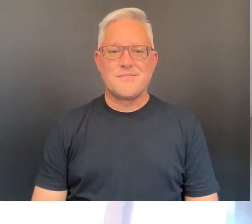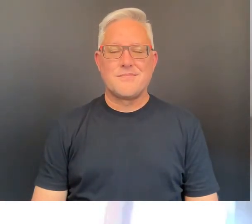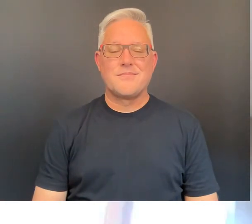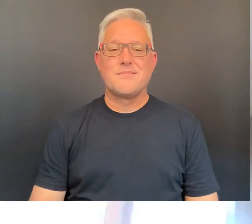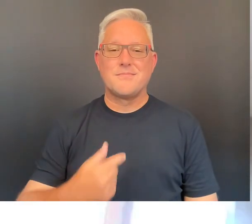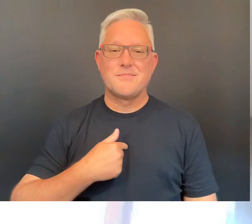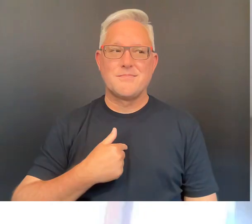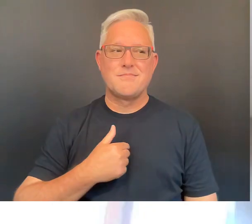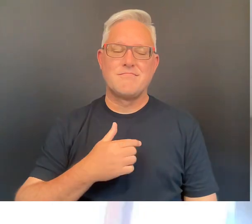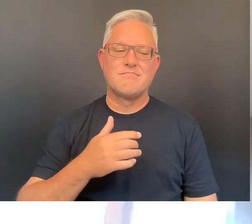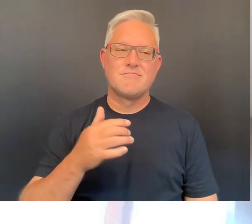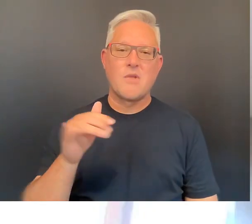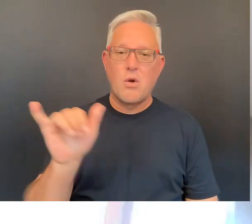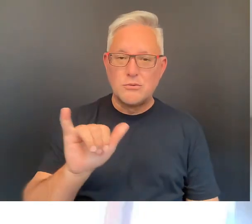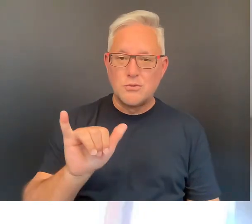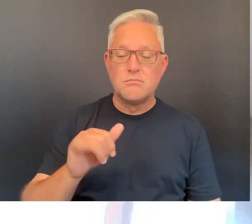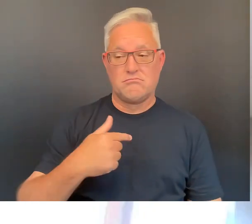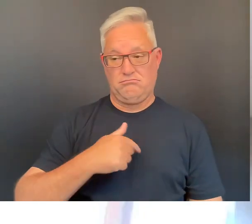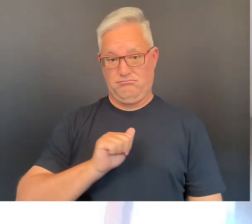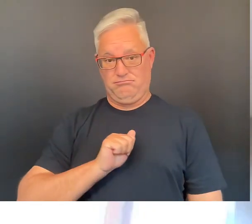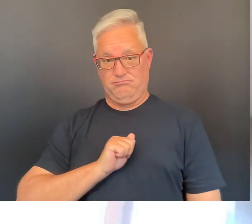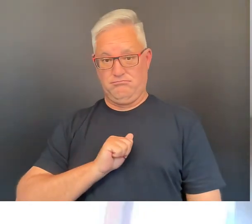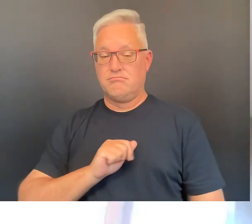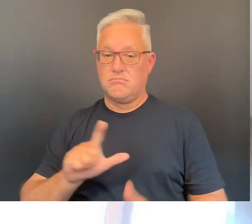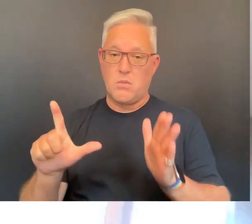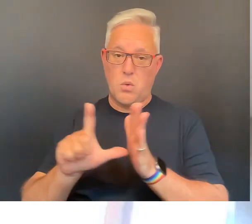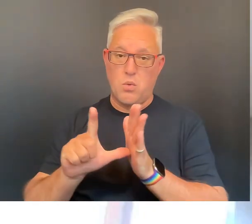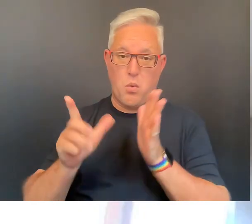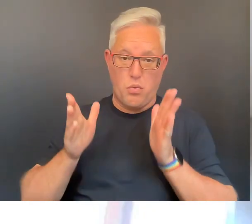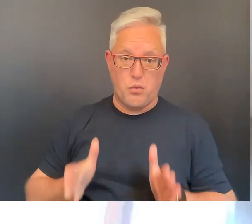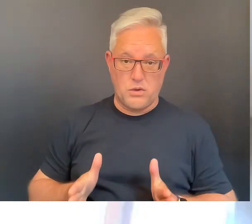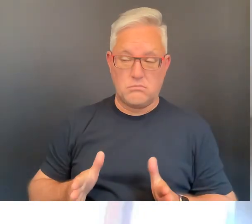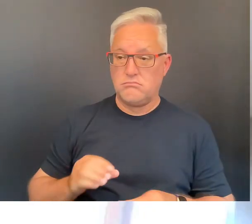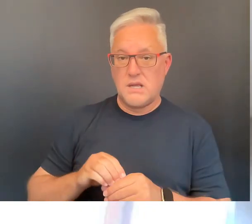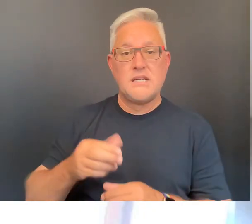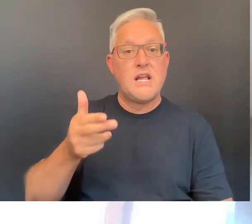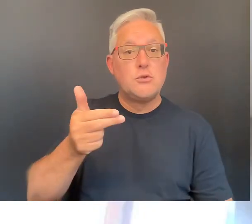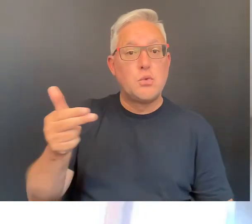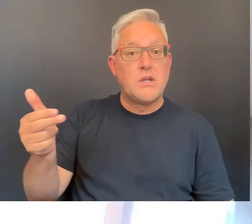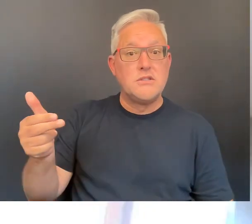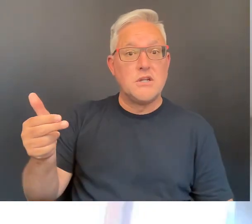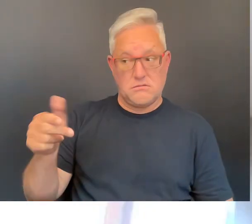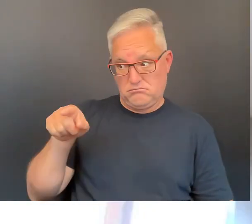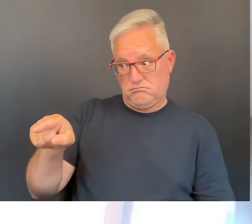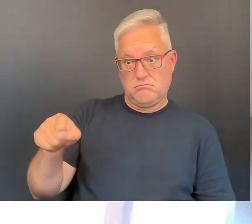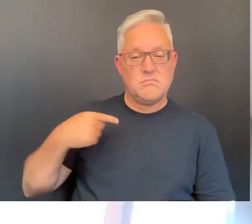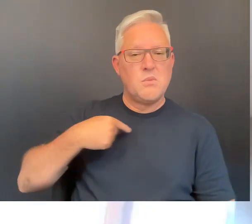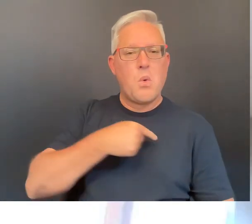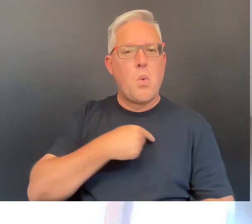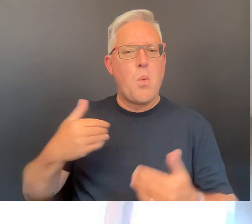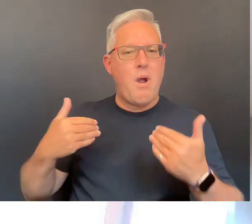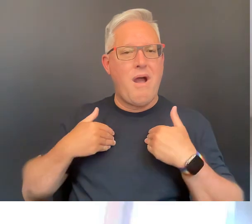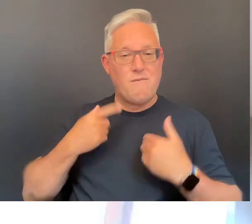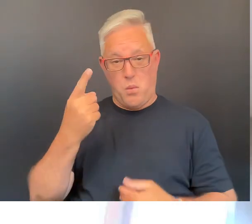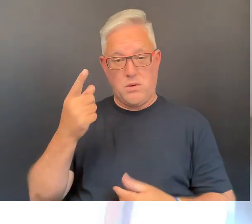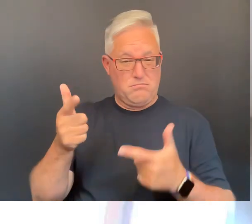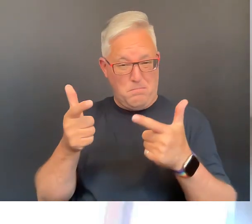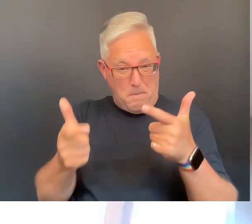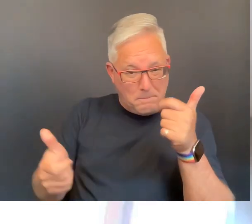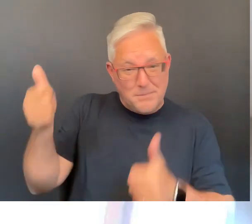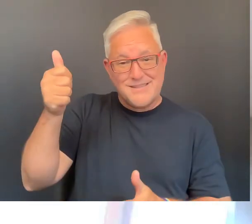And I've been a Lutheran in Indonesia. We have actually one of the